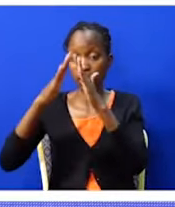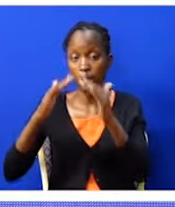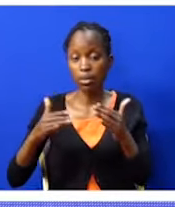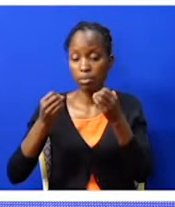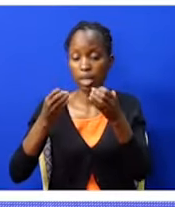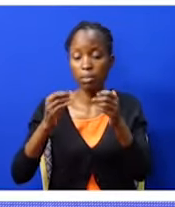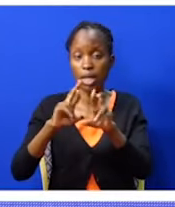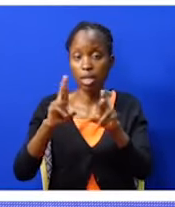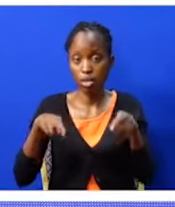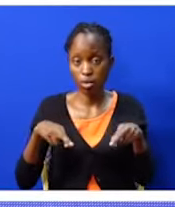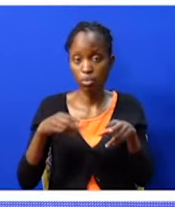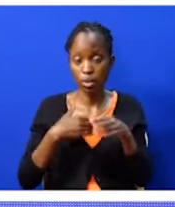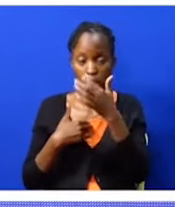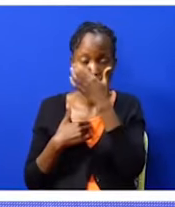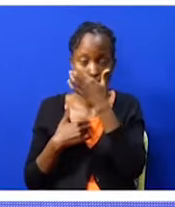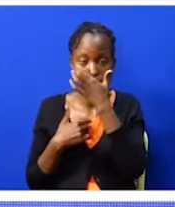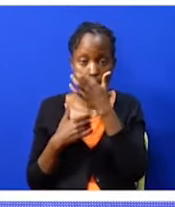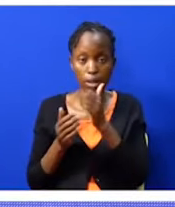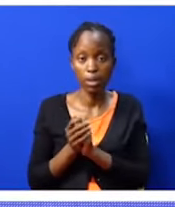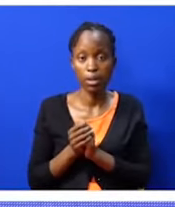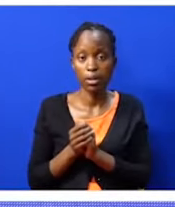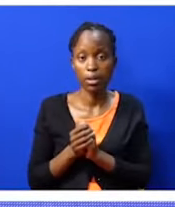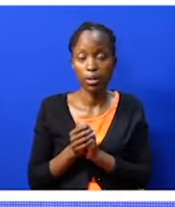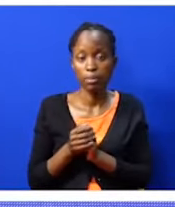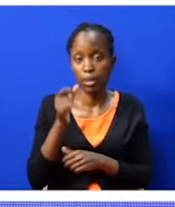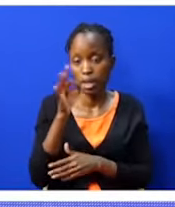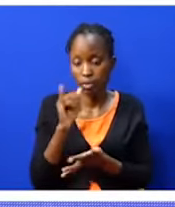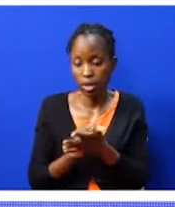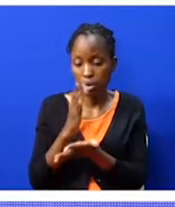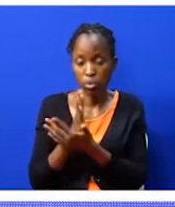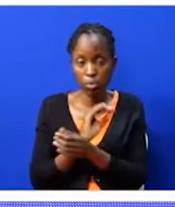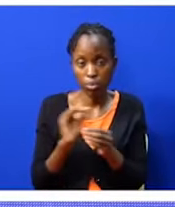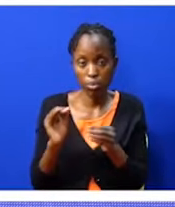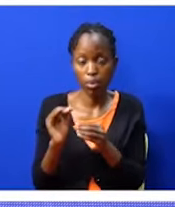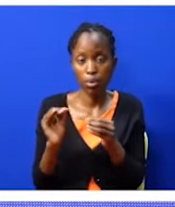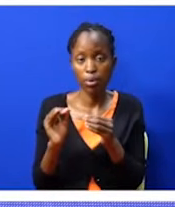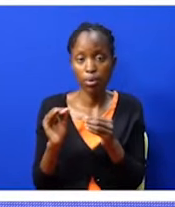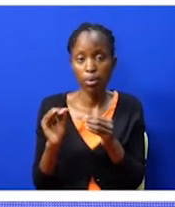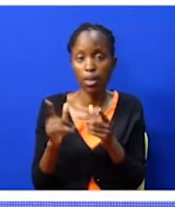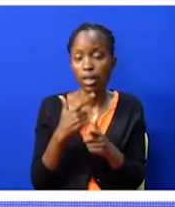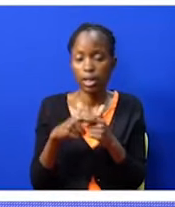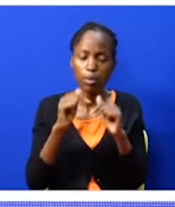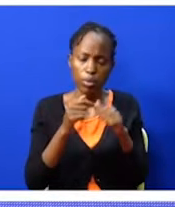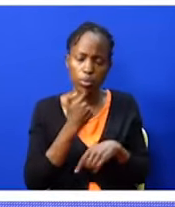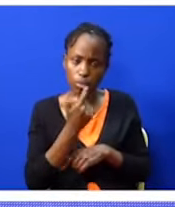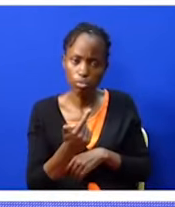many rooms. If that were not so, I would have told you.